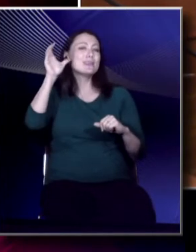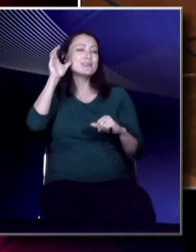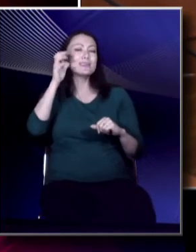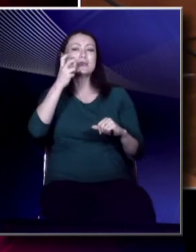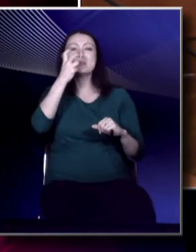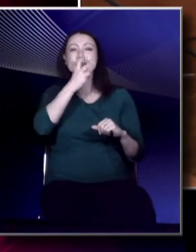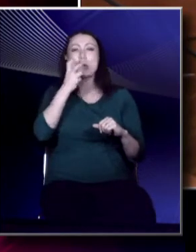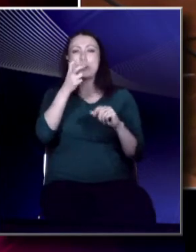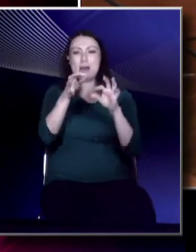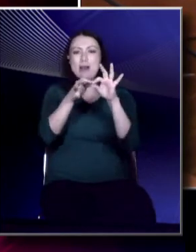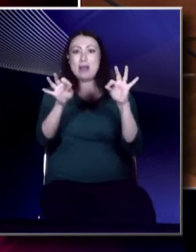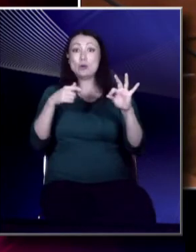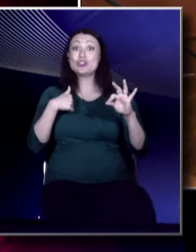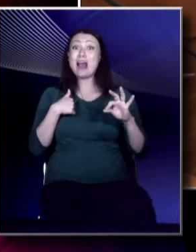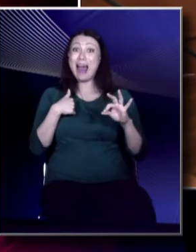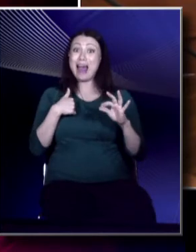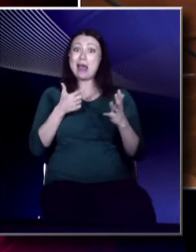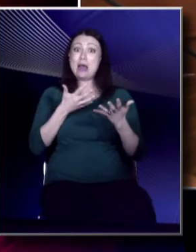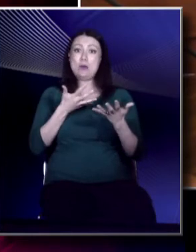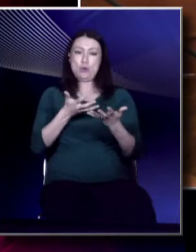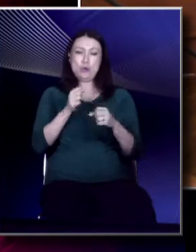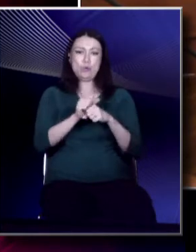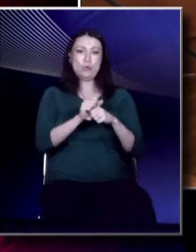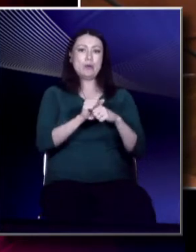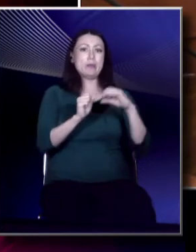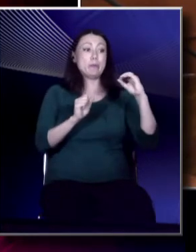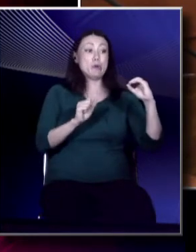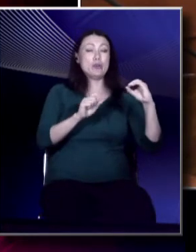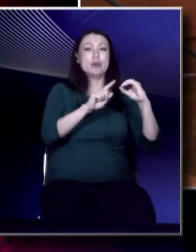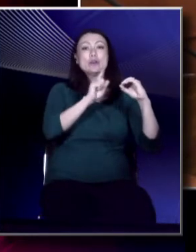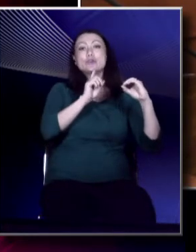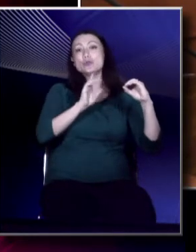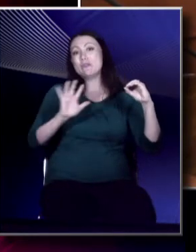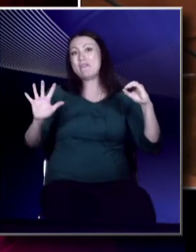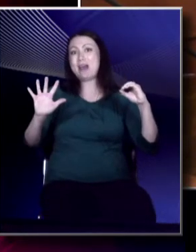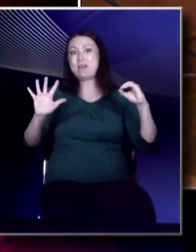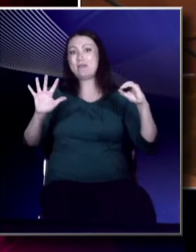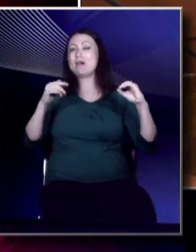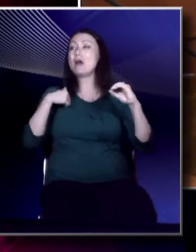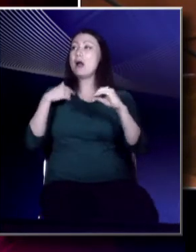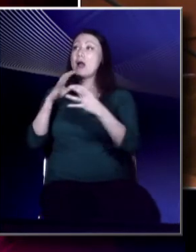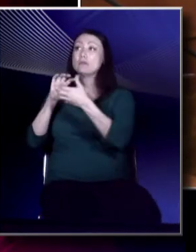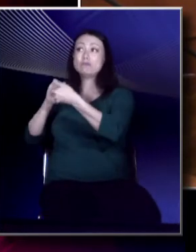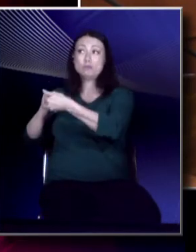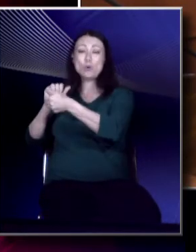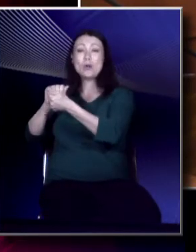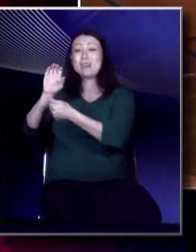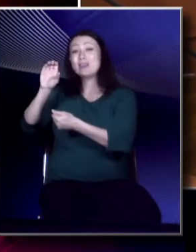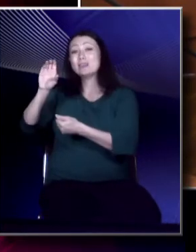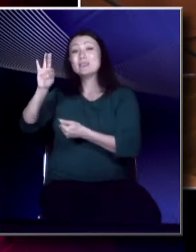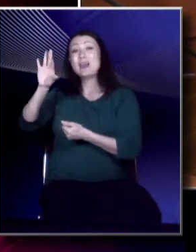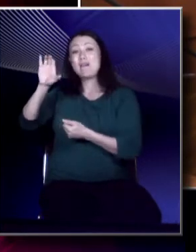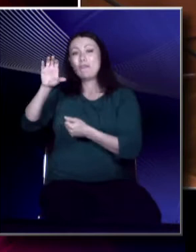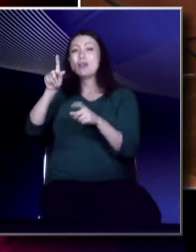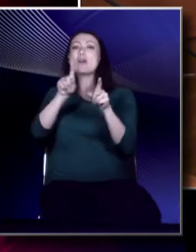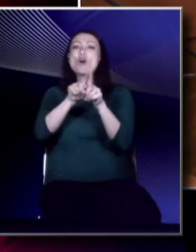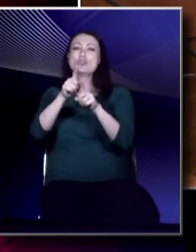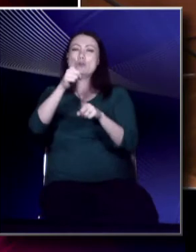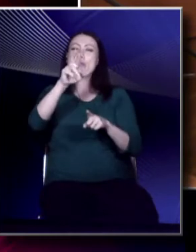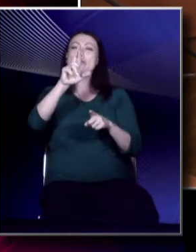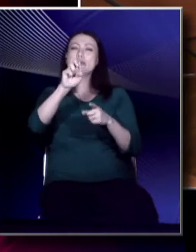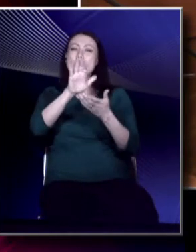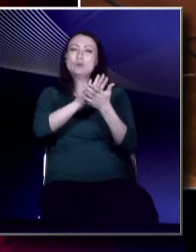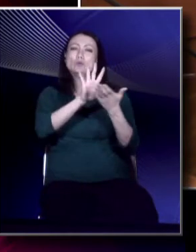to 5. So I work with the ECFE program and also with preschools around the state. I have worked